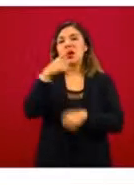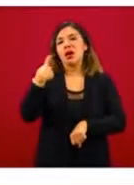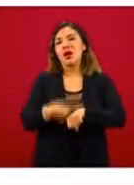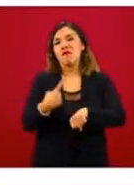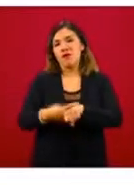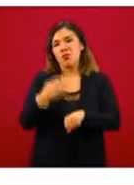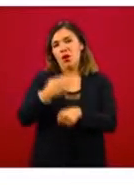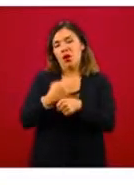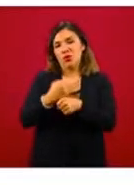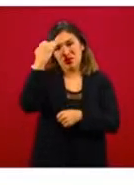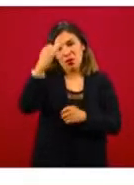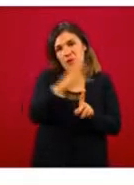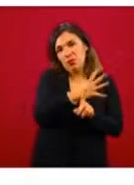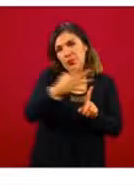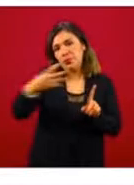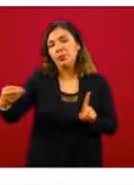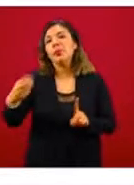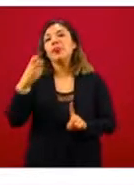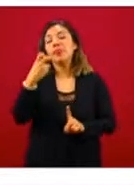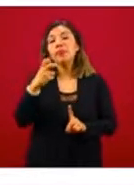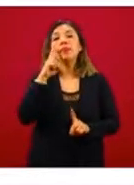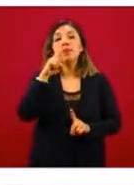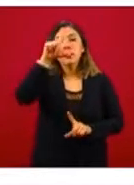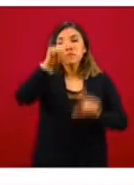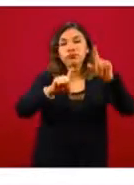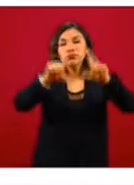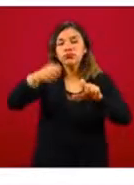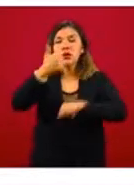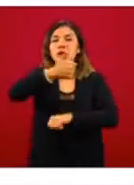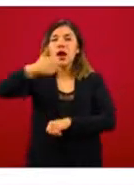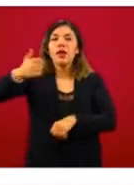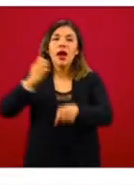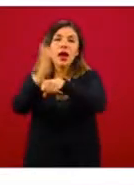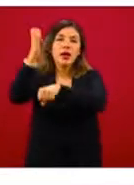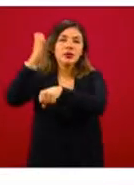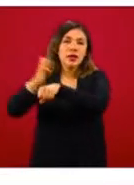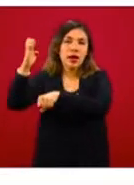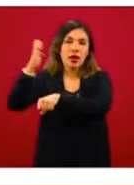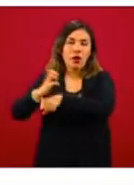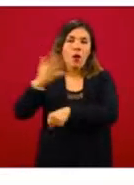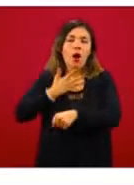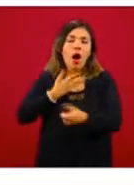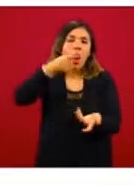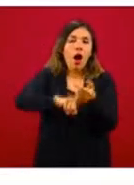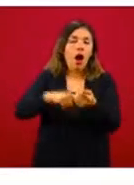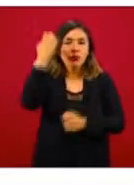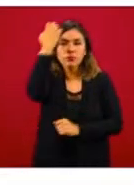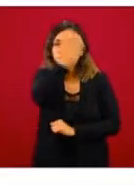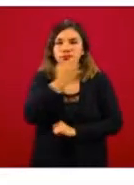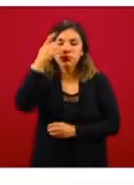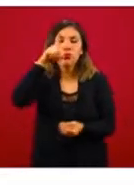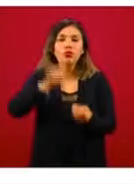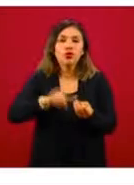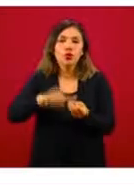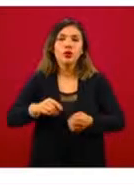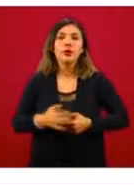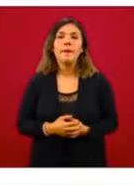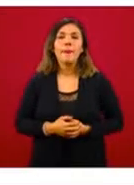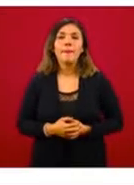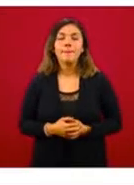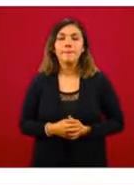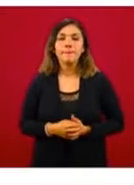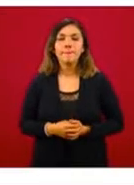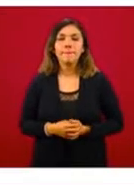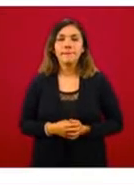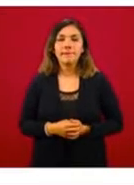have gotten sick during this period. And we can also see that distributed by state where their test